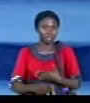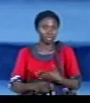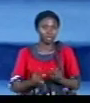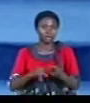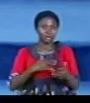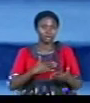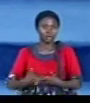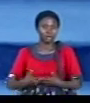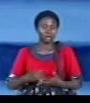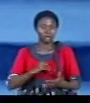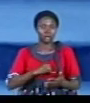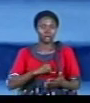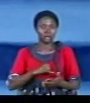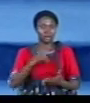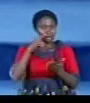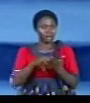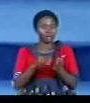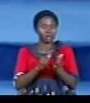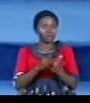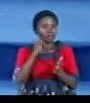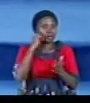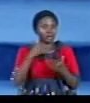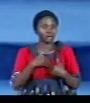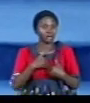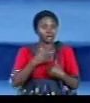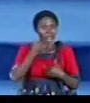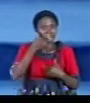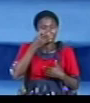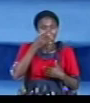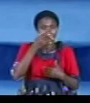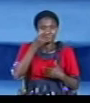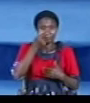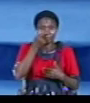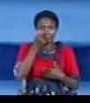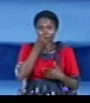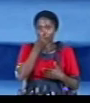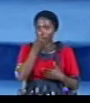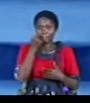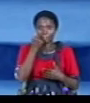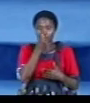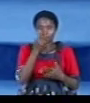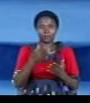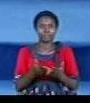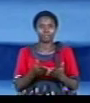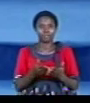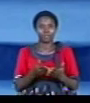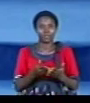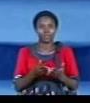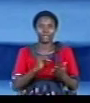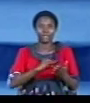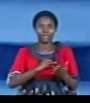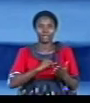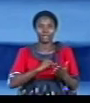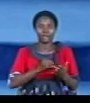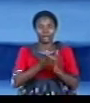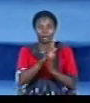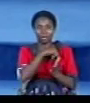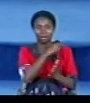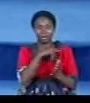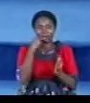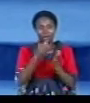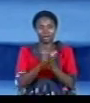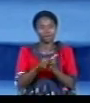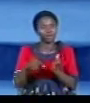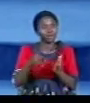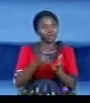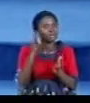to the midwife. He said it will stop. But instead of thing to stop, the thing increased. I